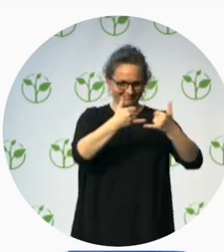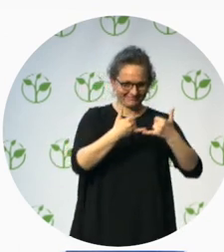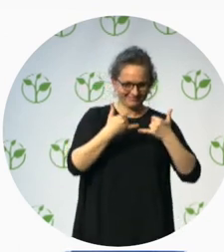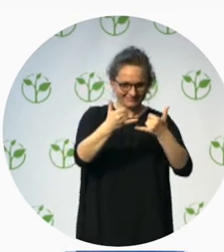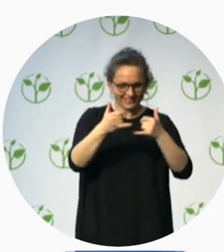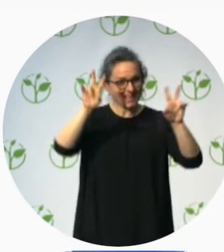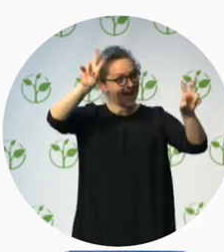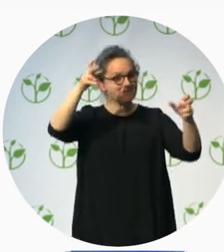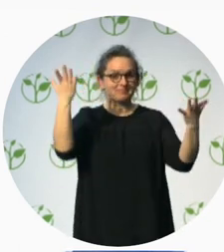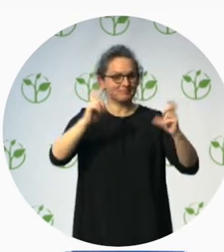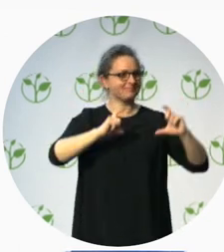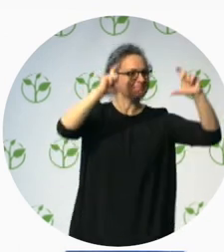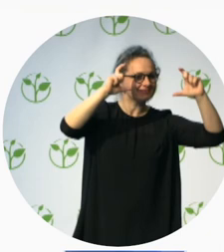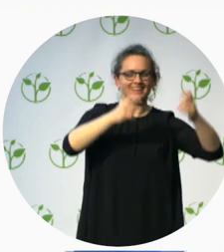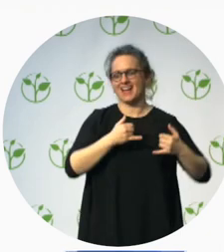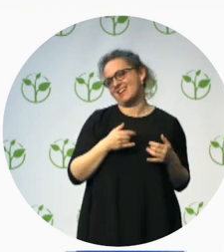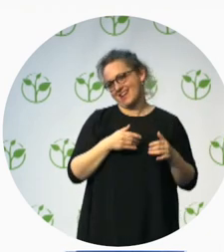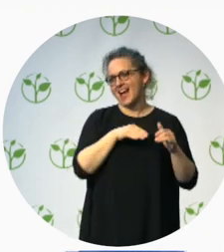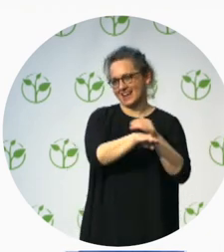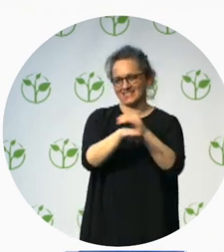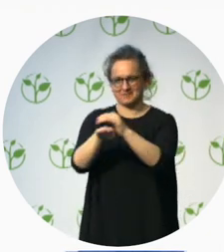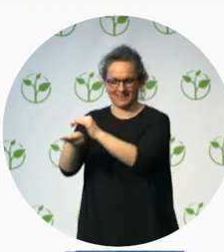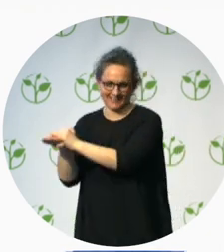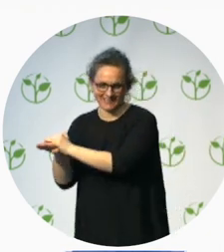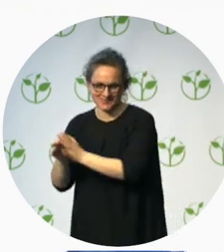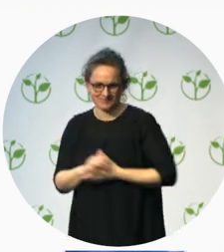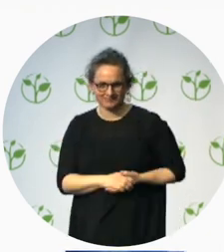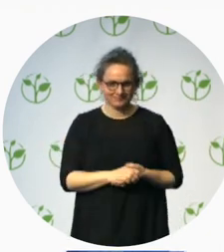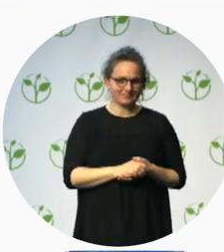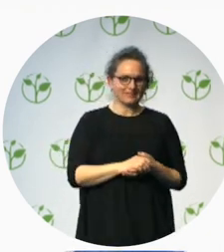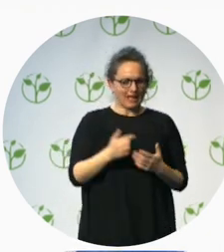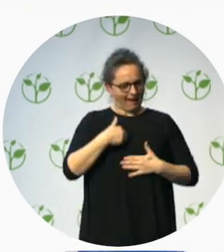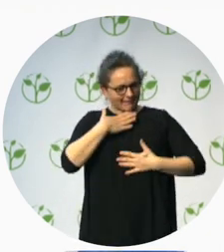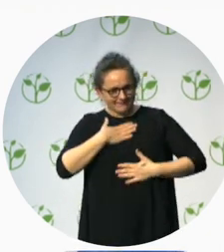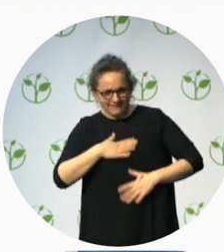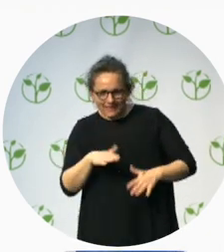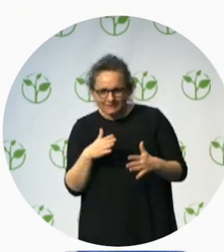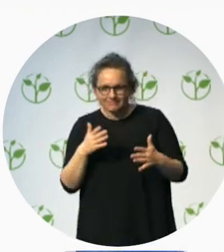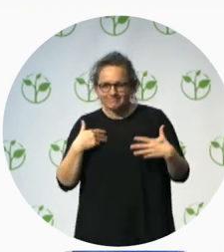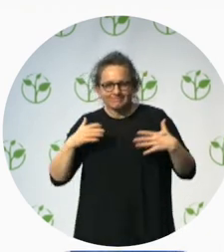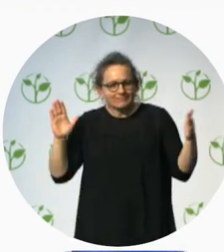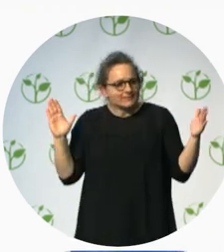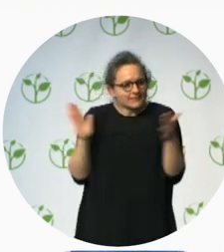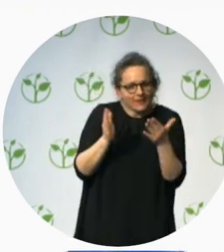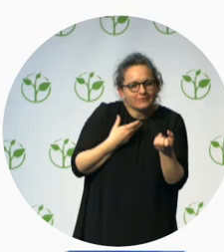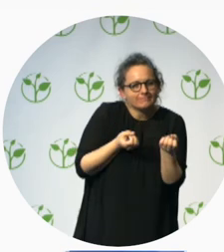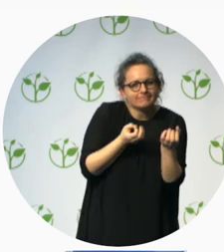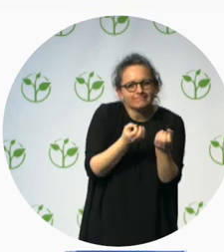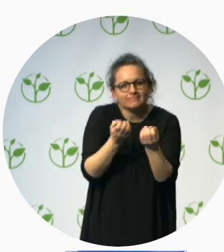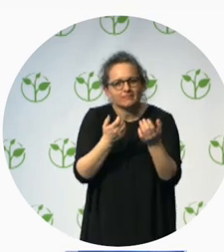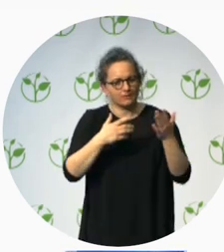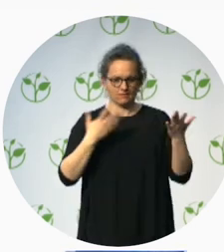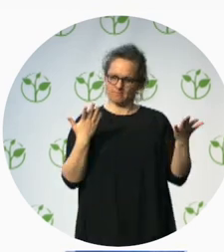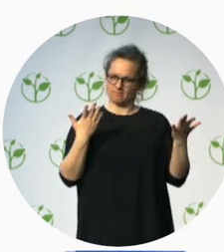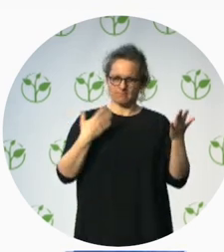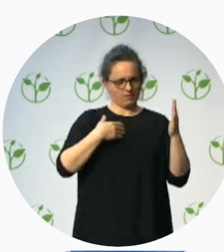take this opportunity to give you a brief overview of our activities. Let me start